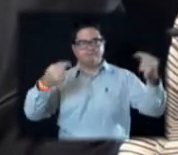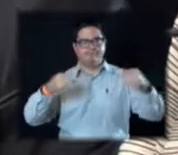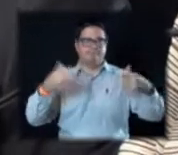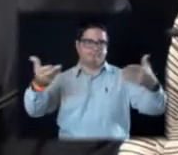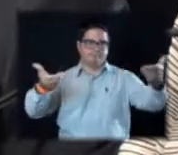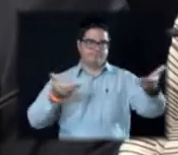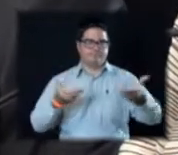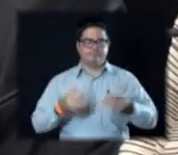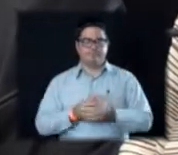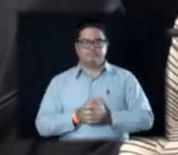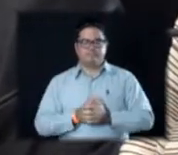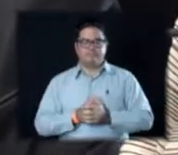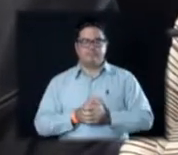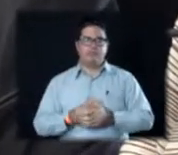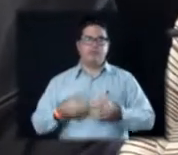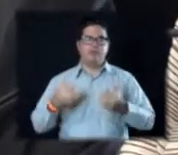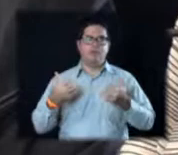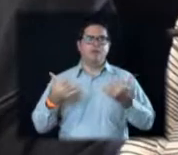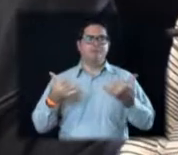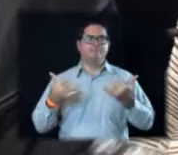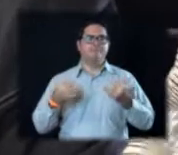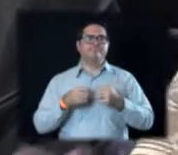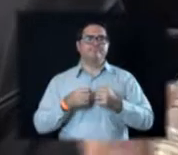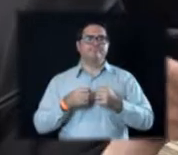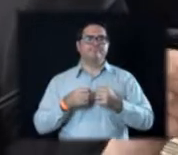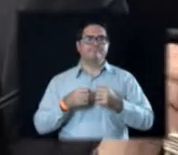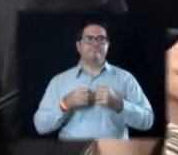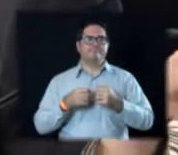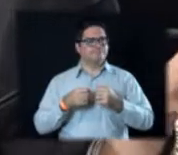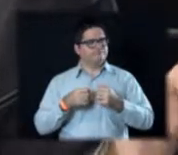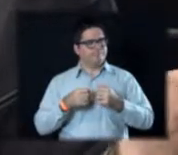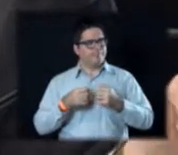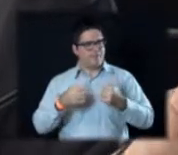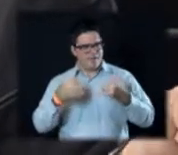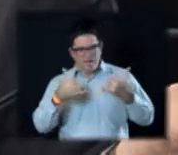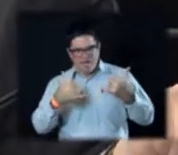to ask, do we do that now, or is that?